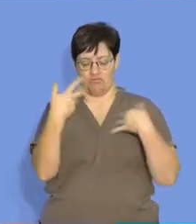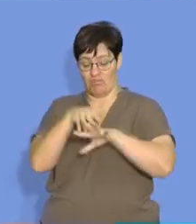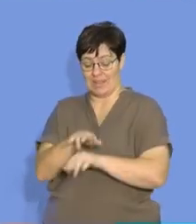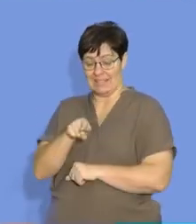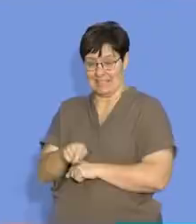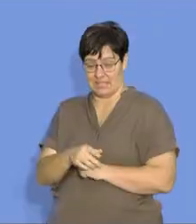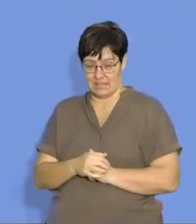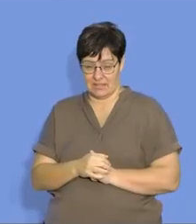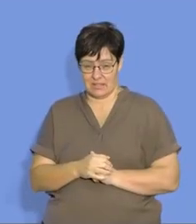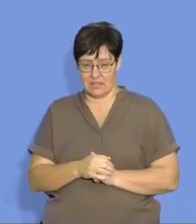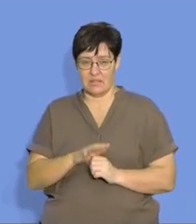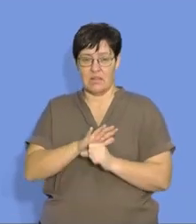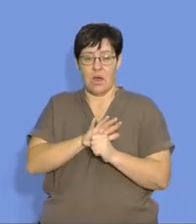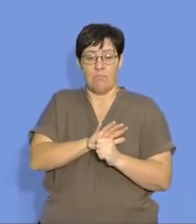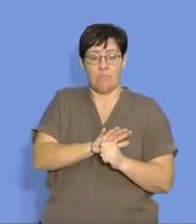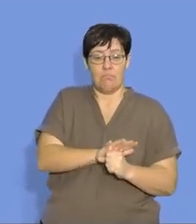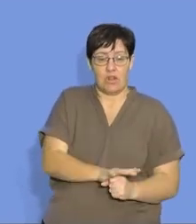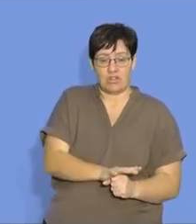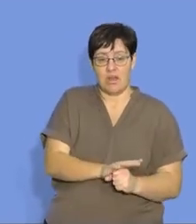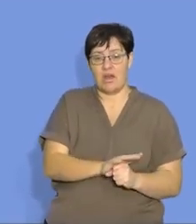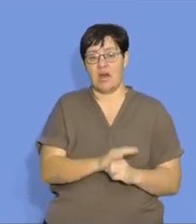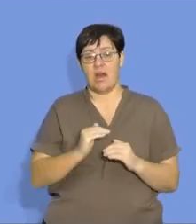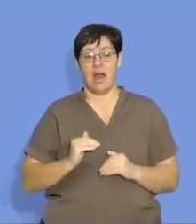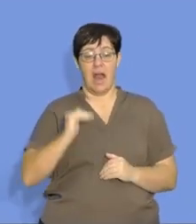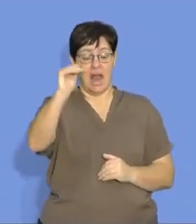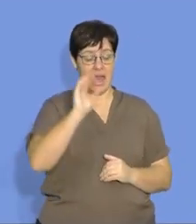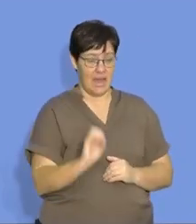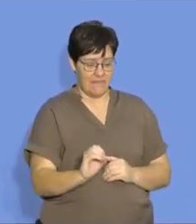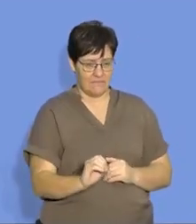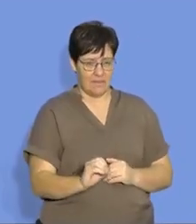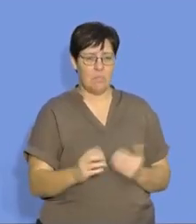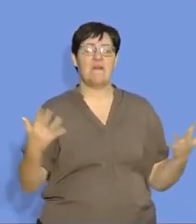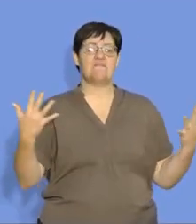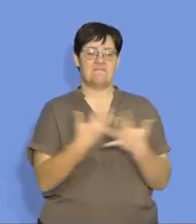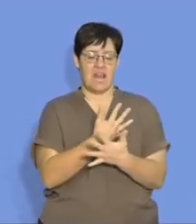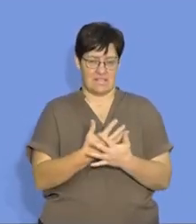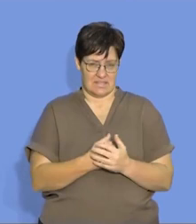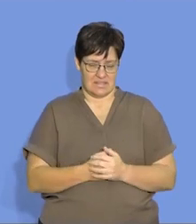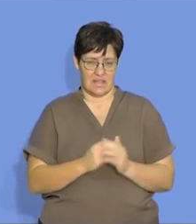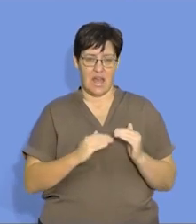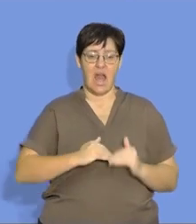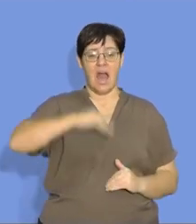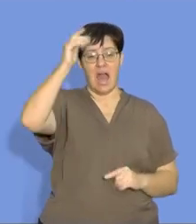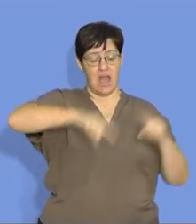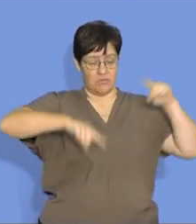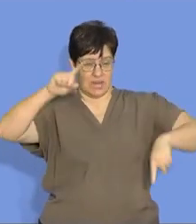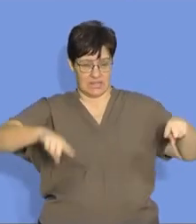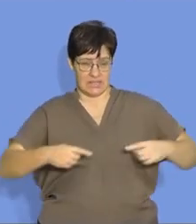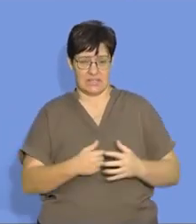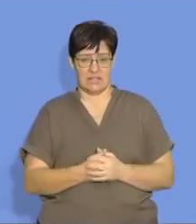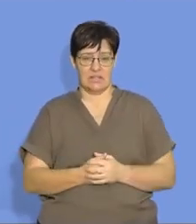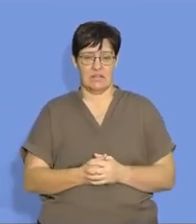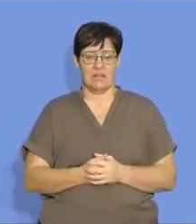product. So when we have a high pressure, we have a fast reaction, a high rate